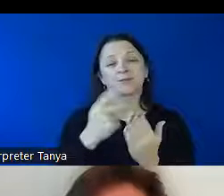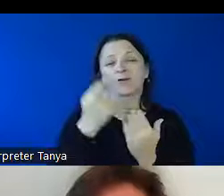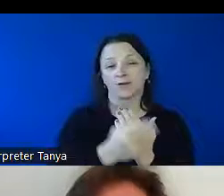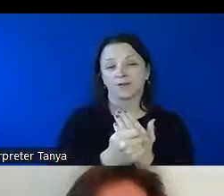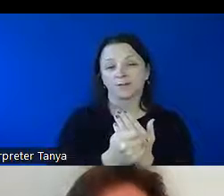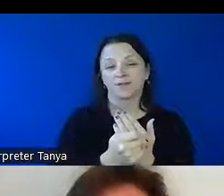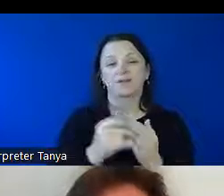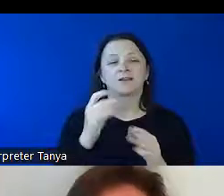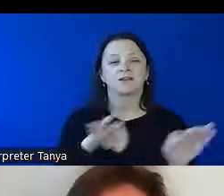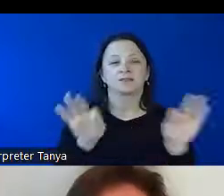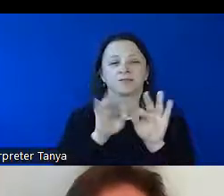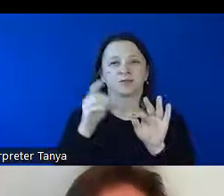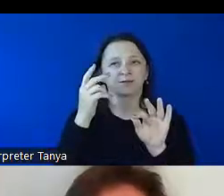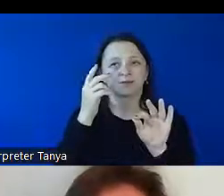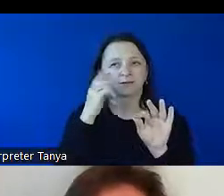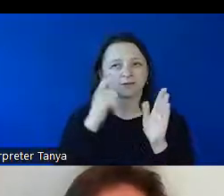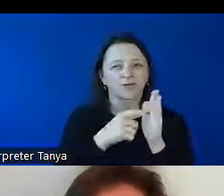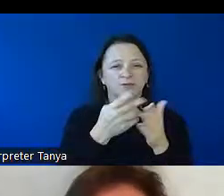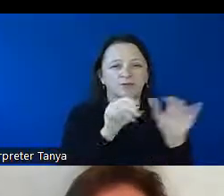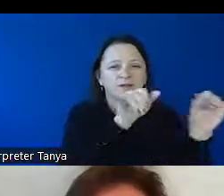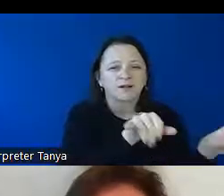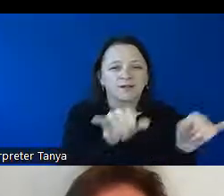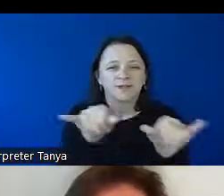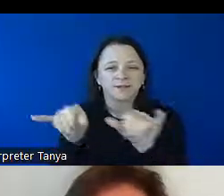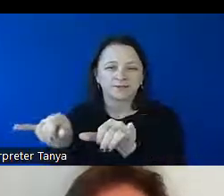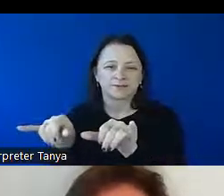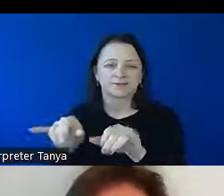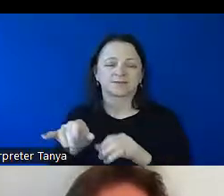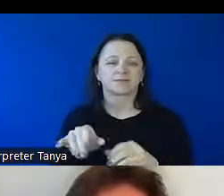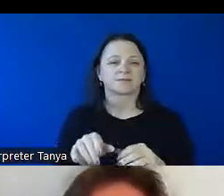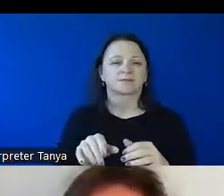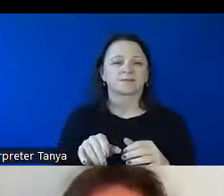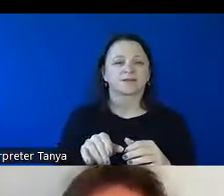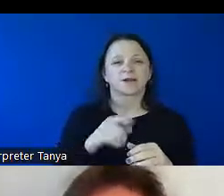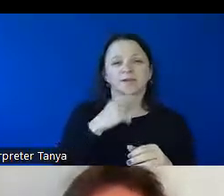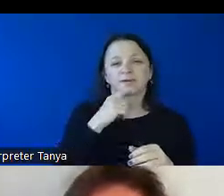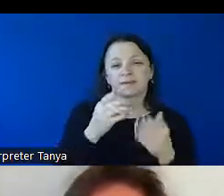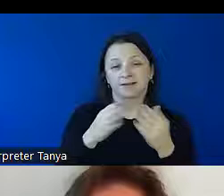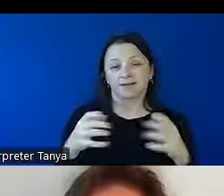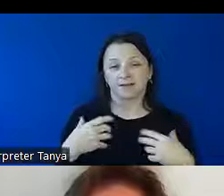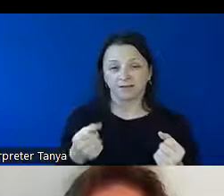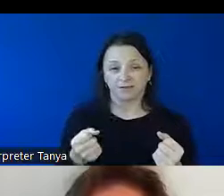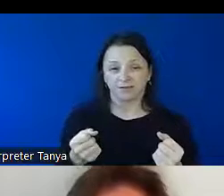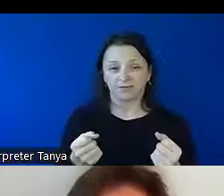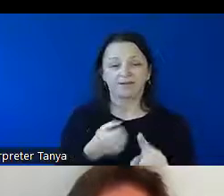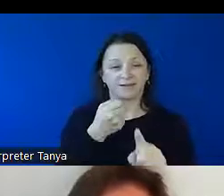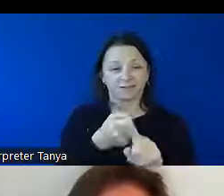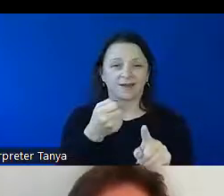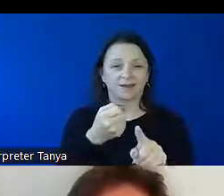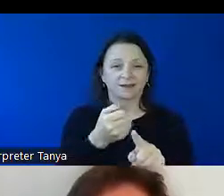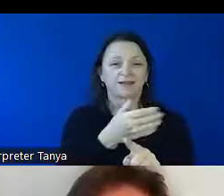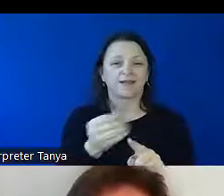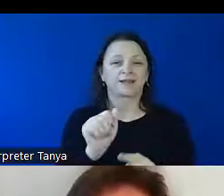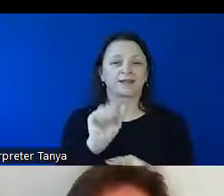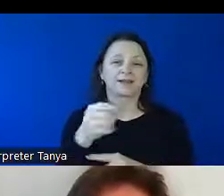to look for things that are common. You want to screen for conditions that impact public health. And as we talked about with ADHD,